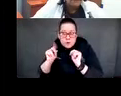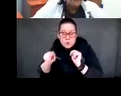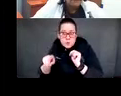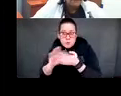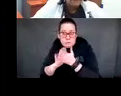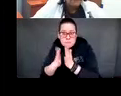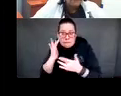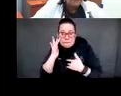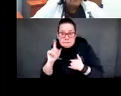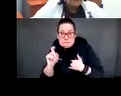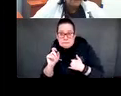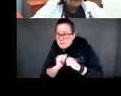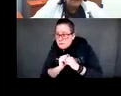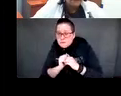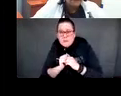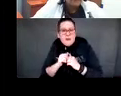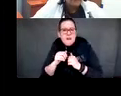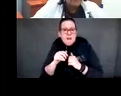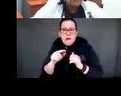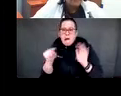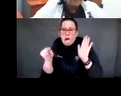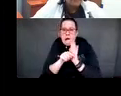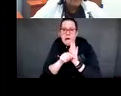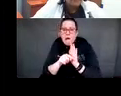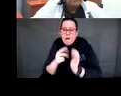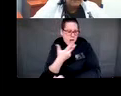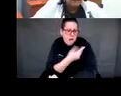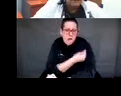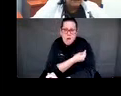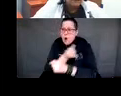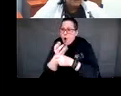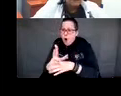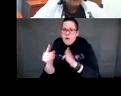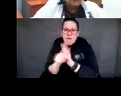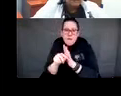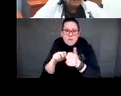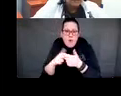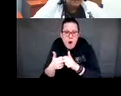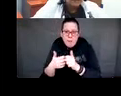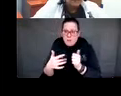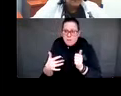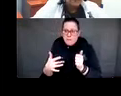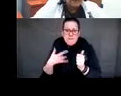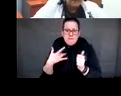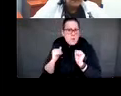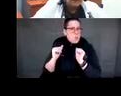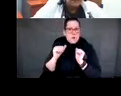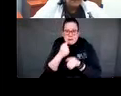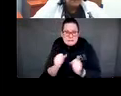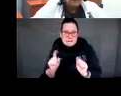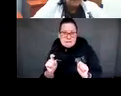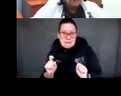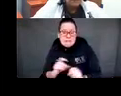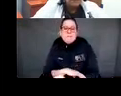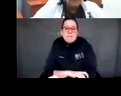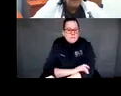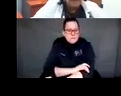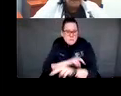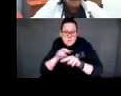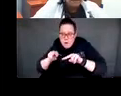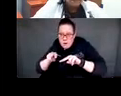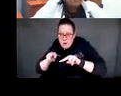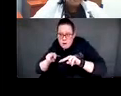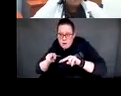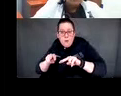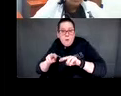develop any side effects that would make this vaccine something that we would consider unsafe to continue developing.